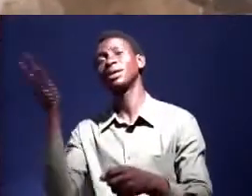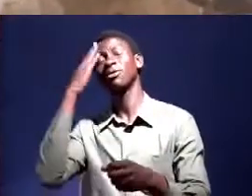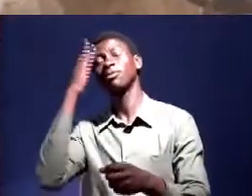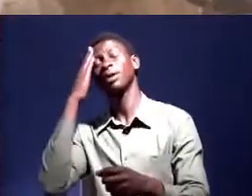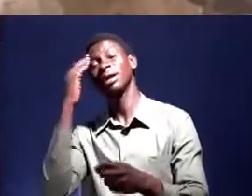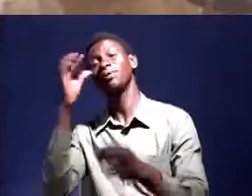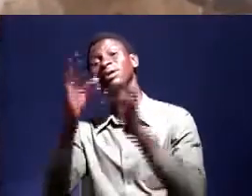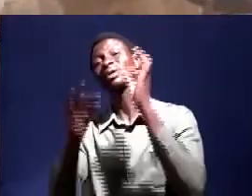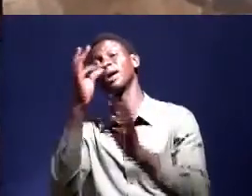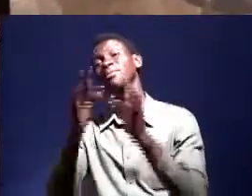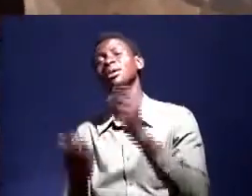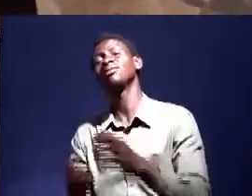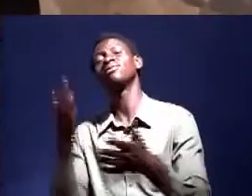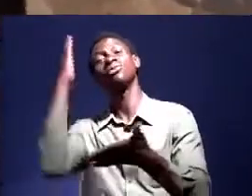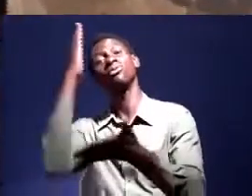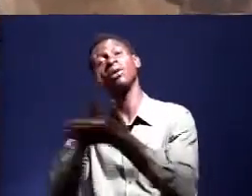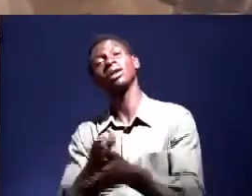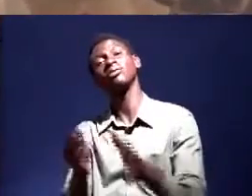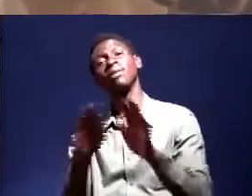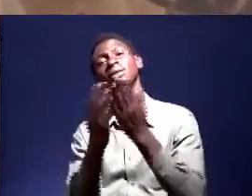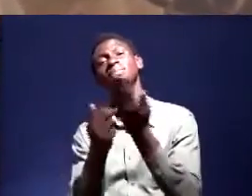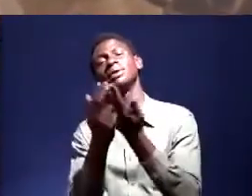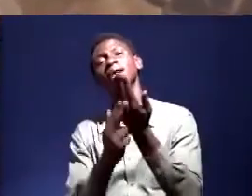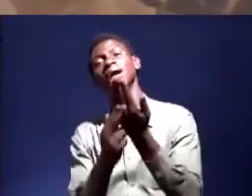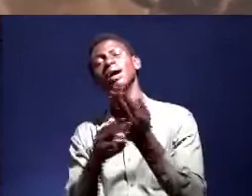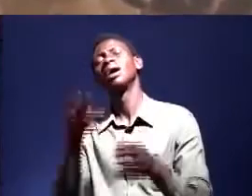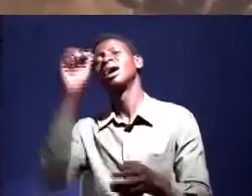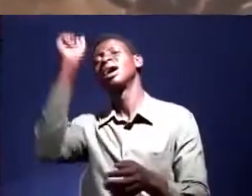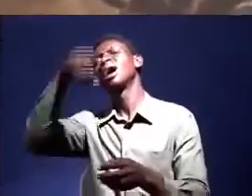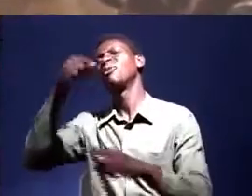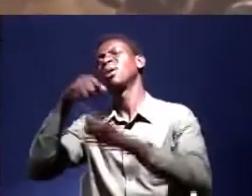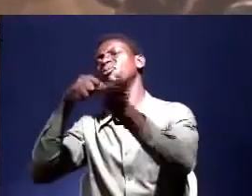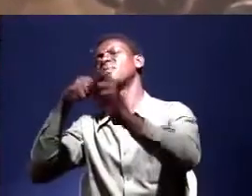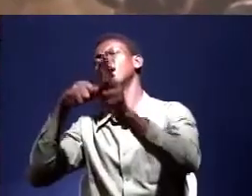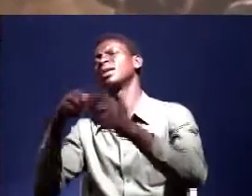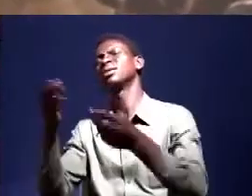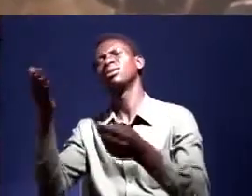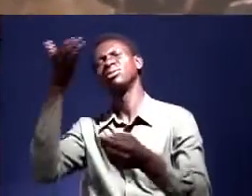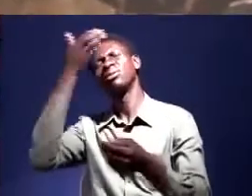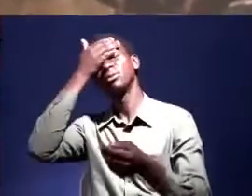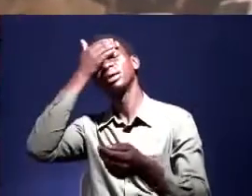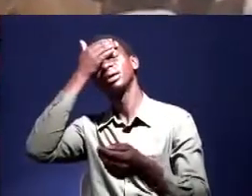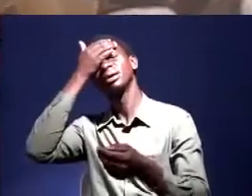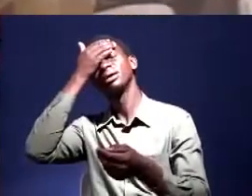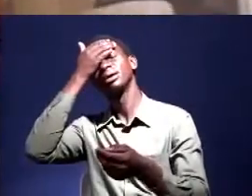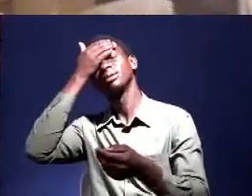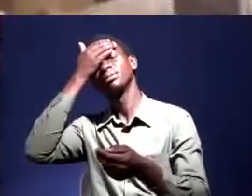They've never understood the Sabbath, written with the finger of God.